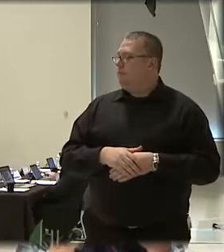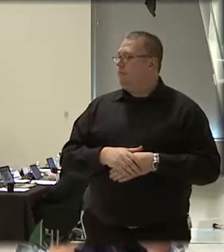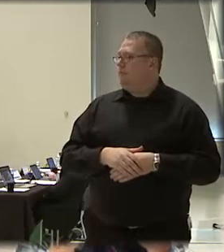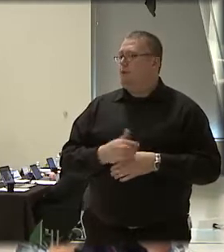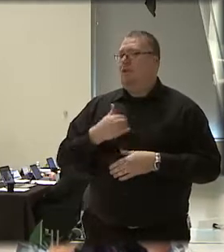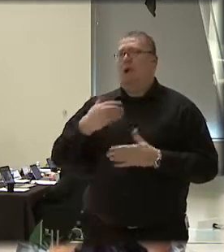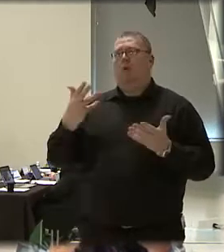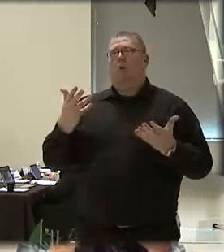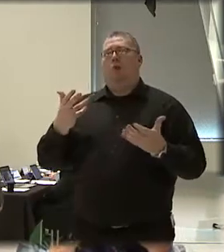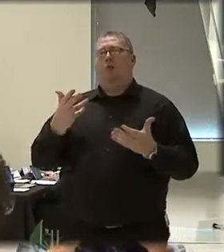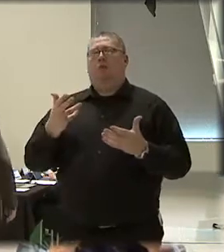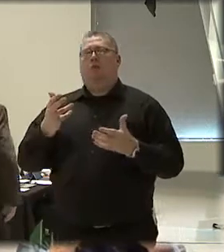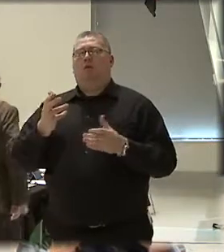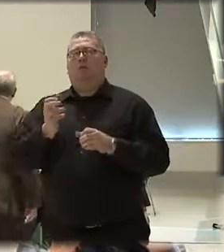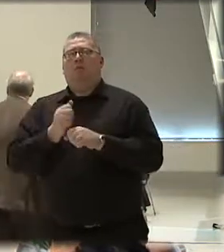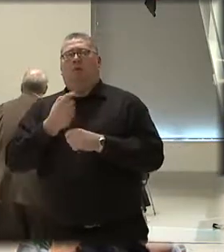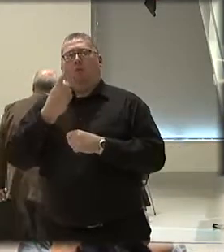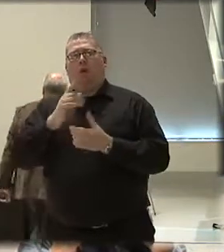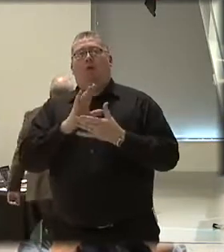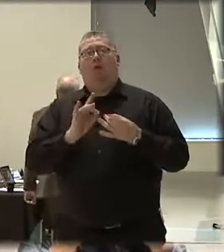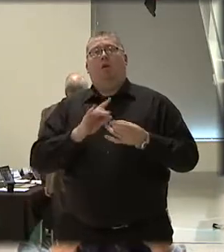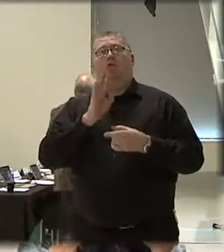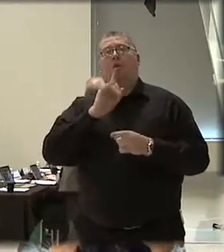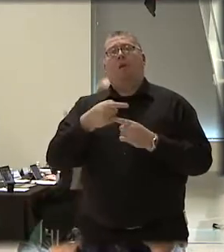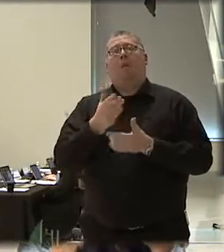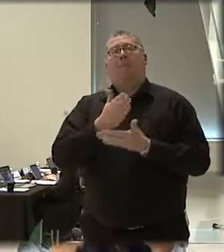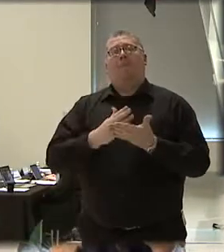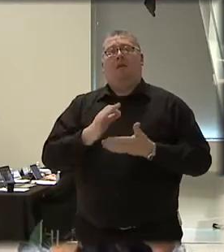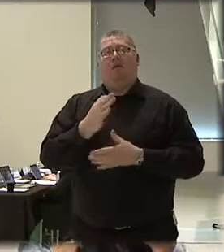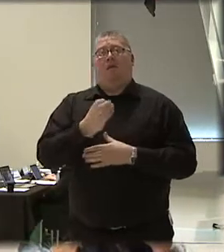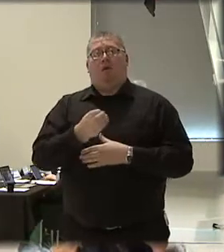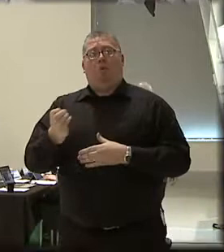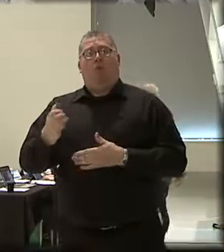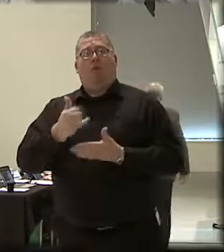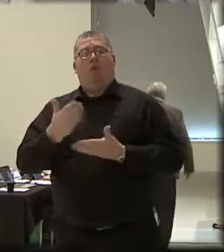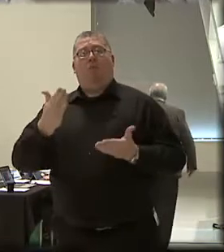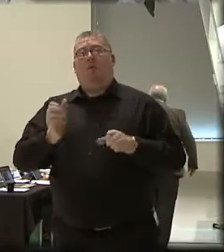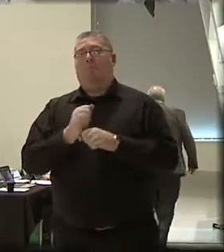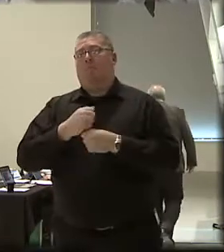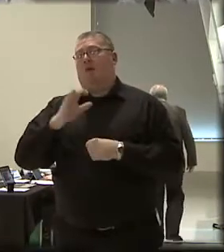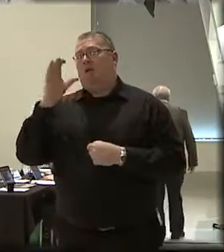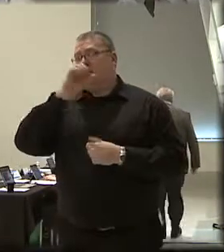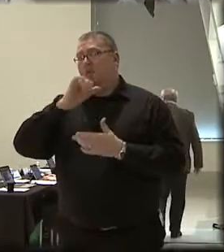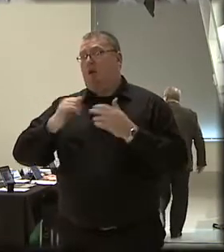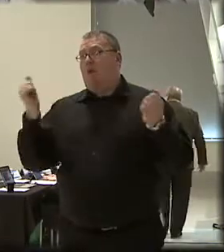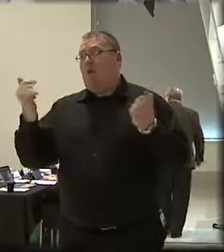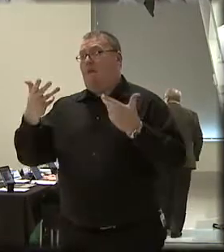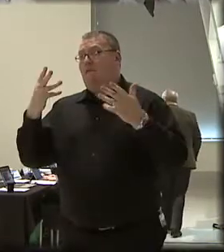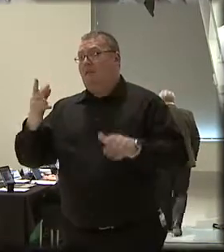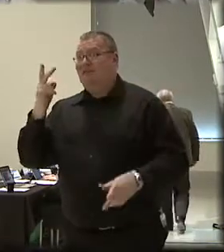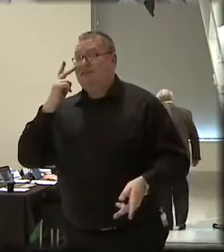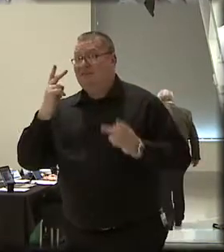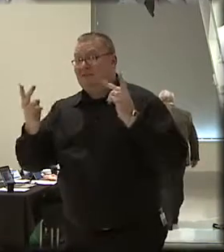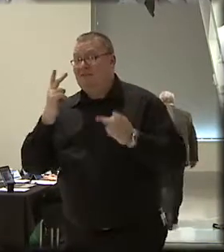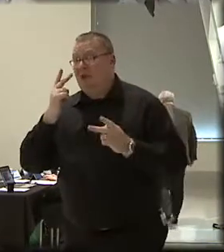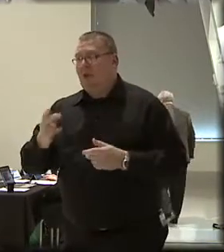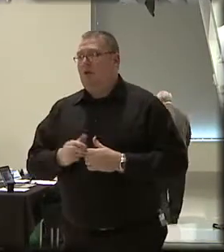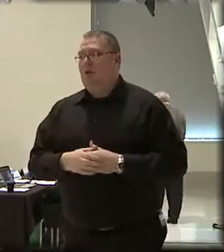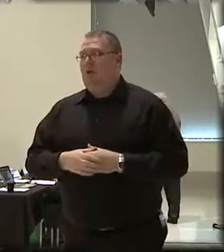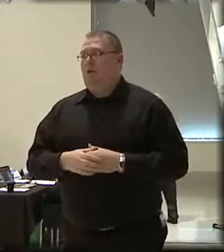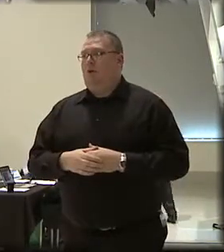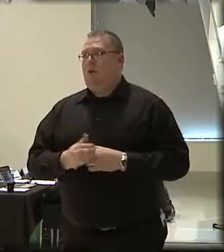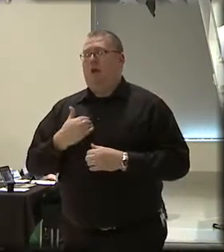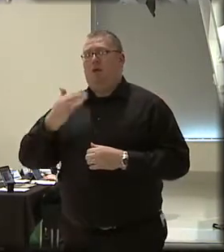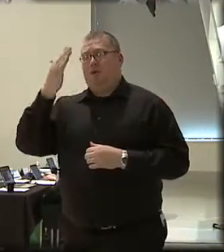I just wanted, it's interesting, we're talking about a piece of equipment that maybe the assumption would be that everybody has seen. So even though my eyes are